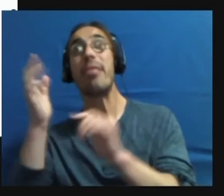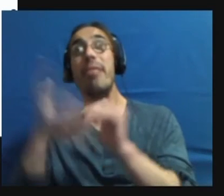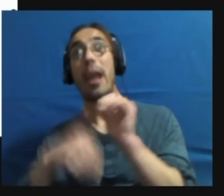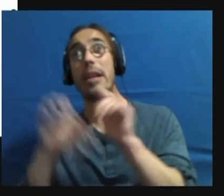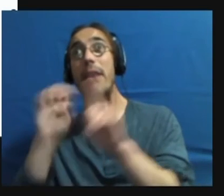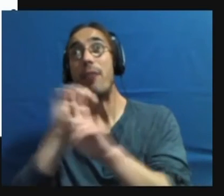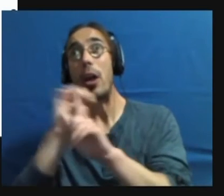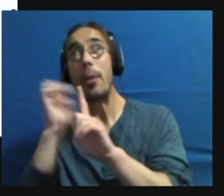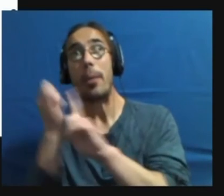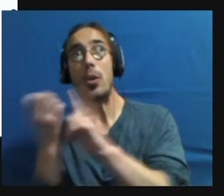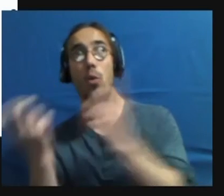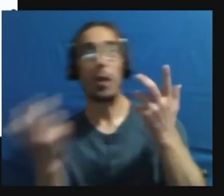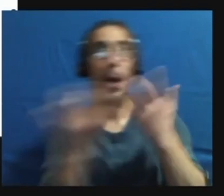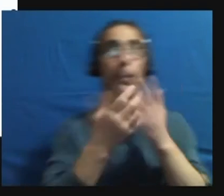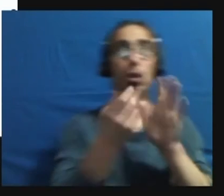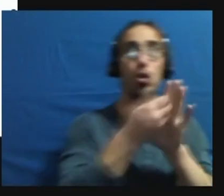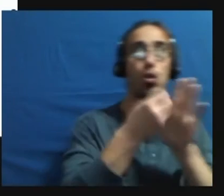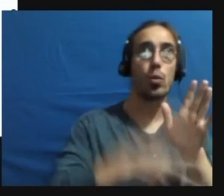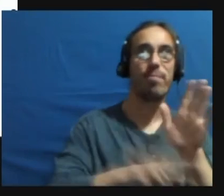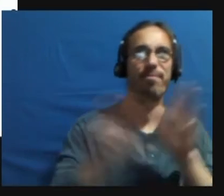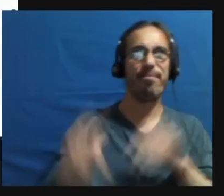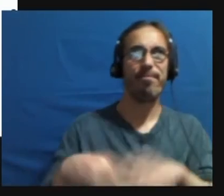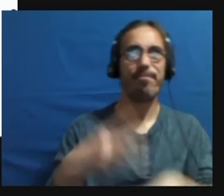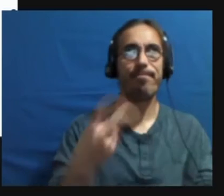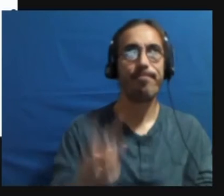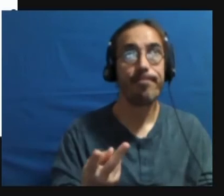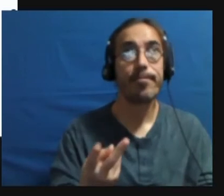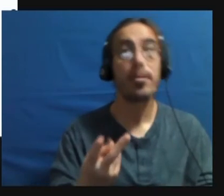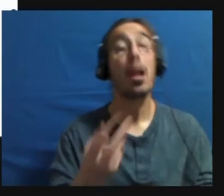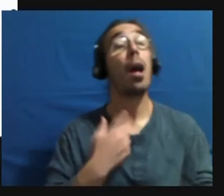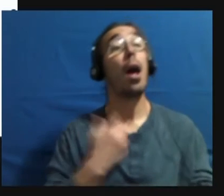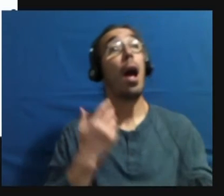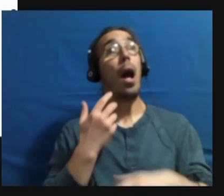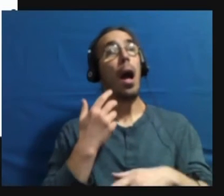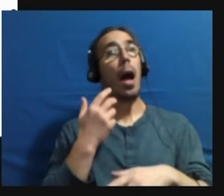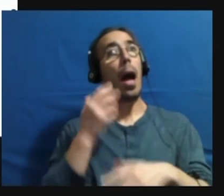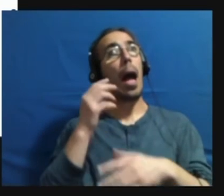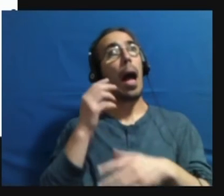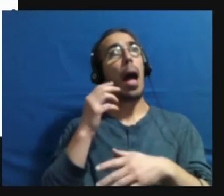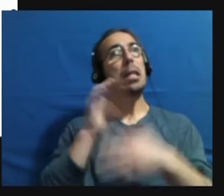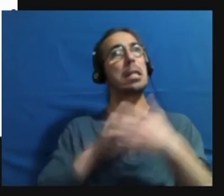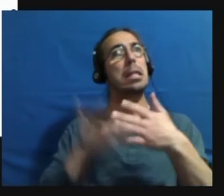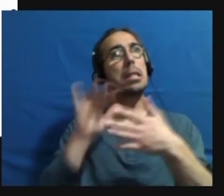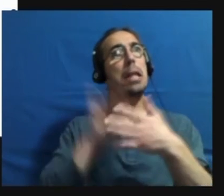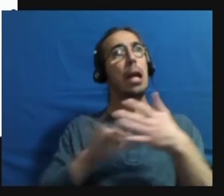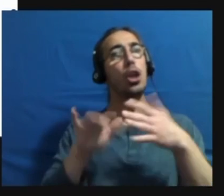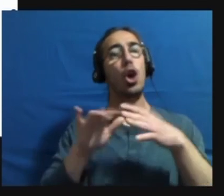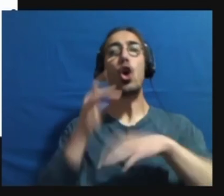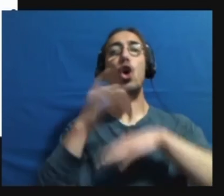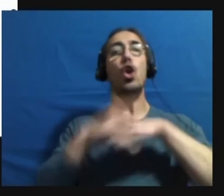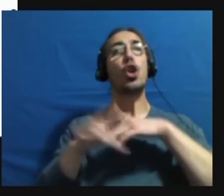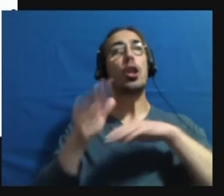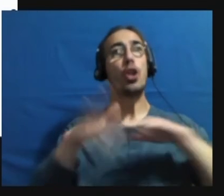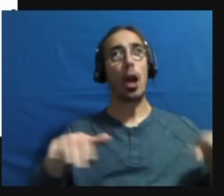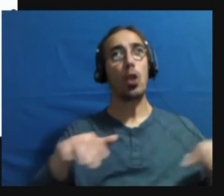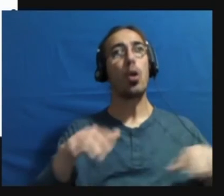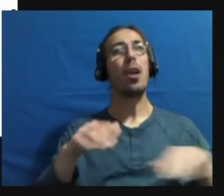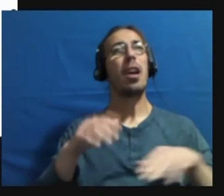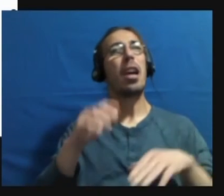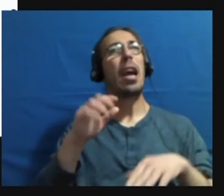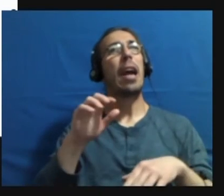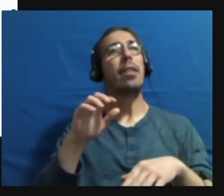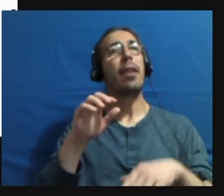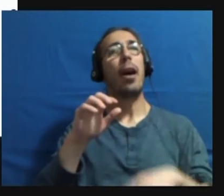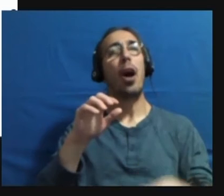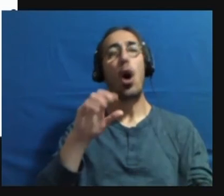I studied a specific form of education practice in early childhood called the Regionalia Philosophy. I'm